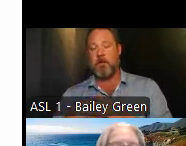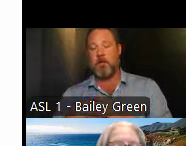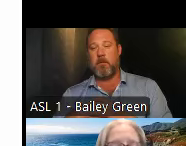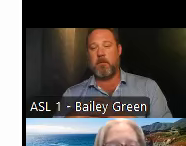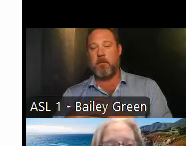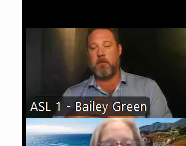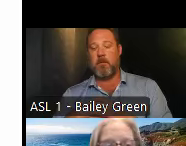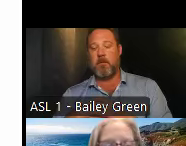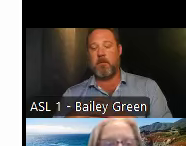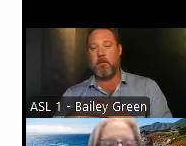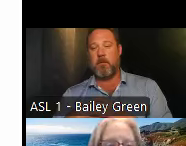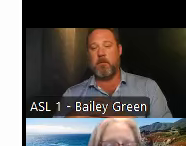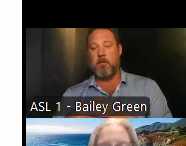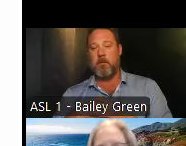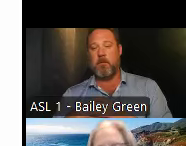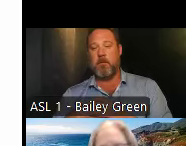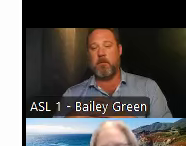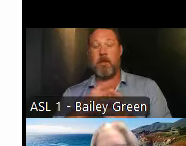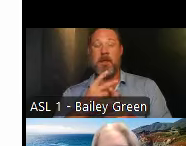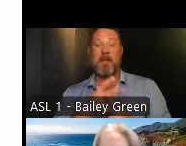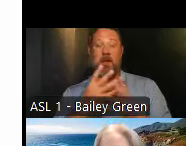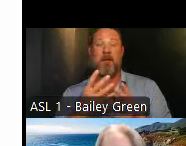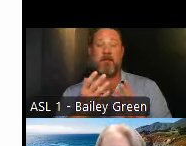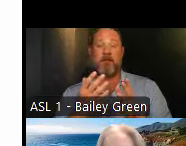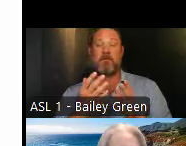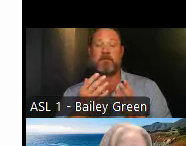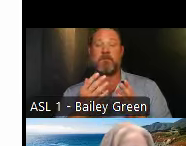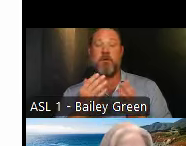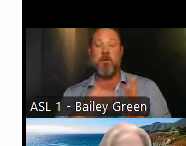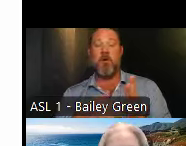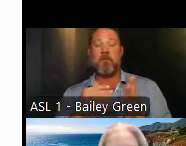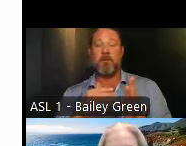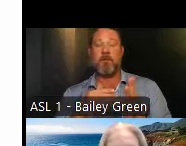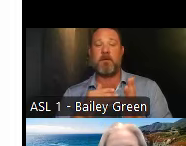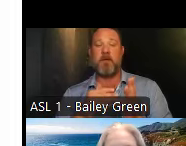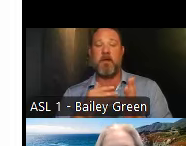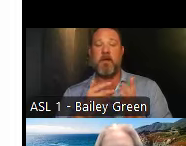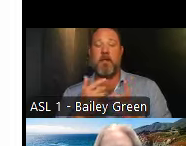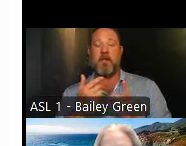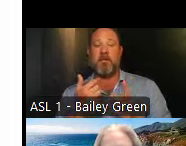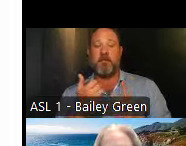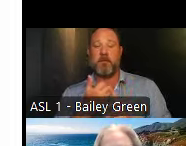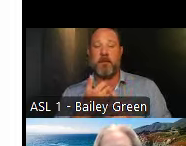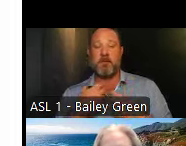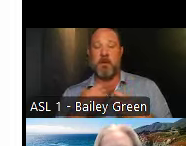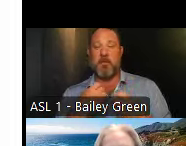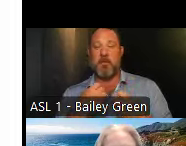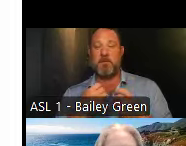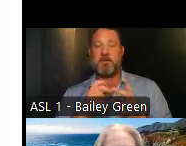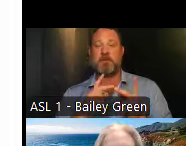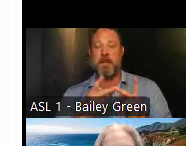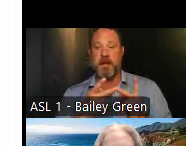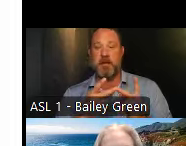again, caregivers all too often put their own health very secondarily and experience the effects of that. And